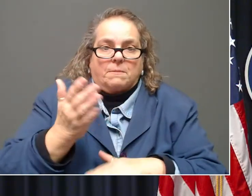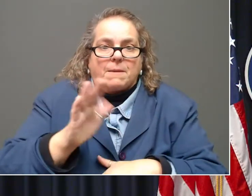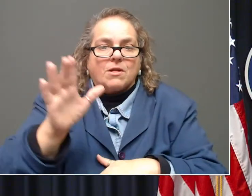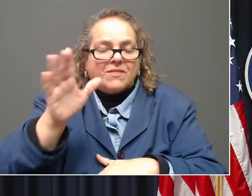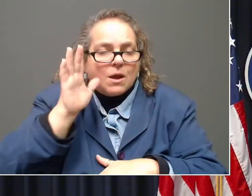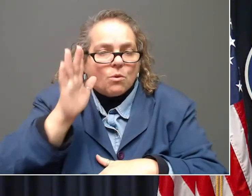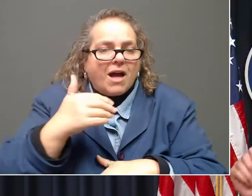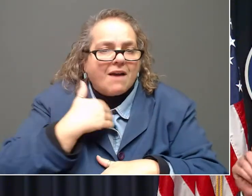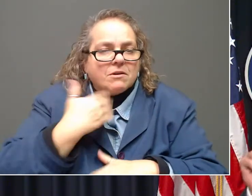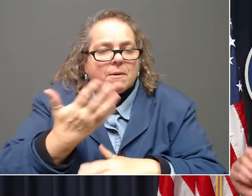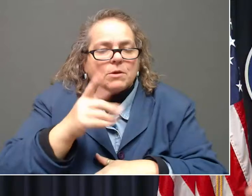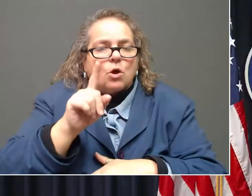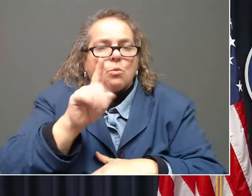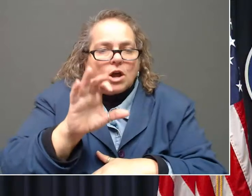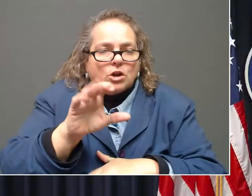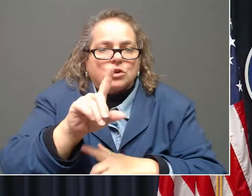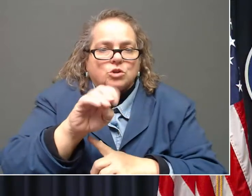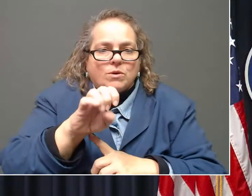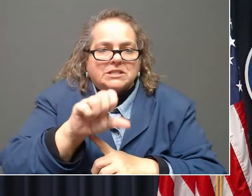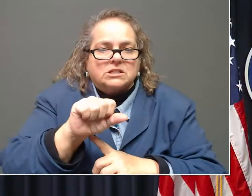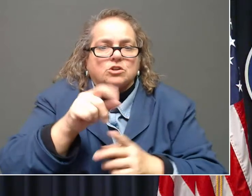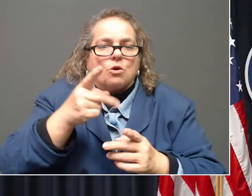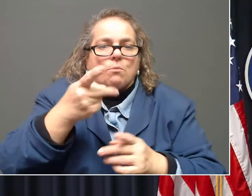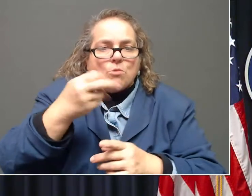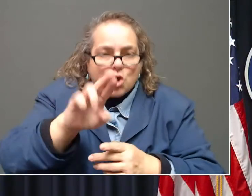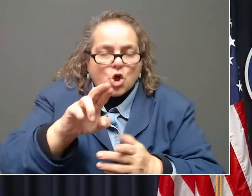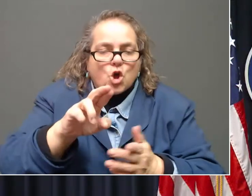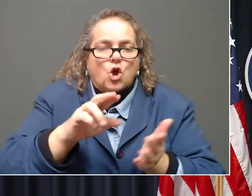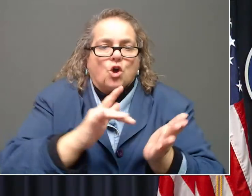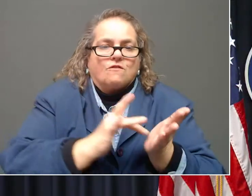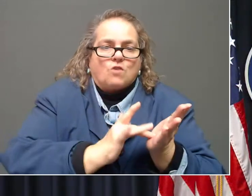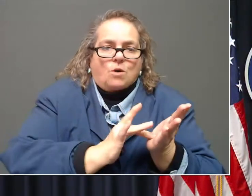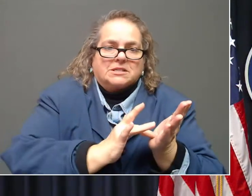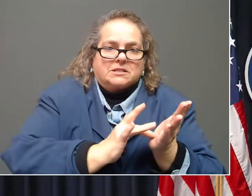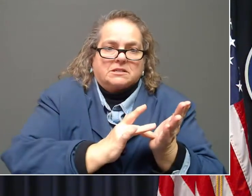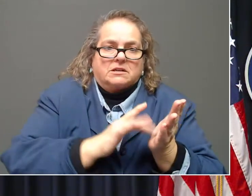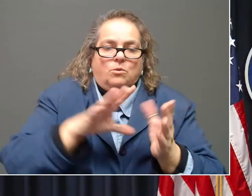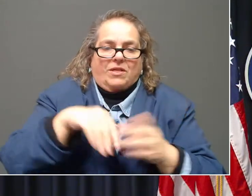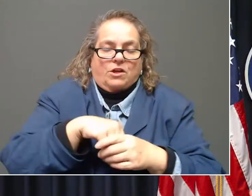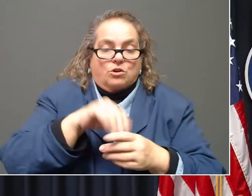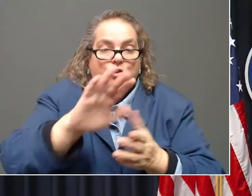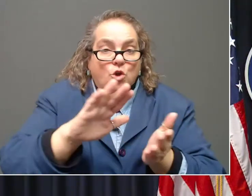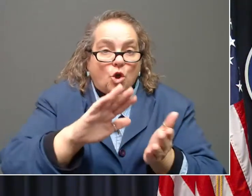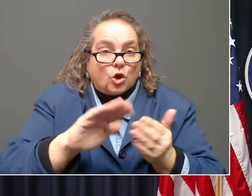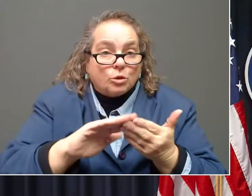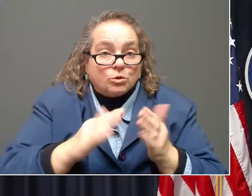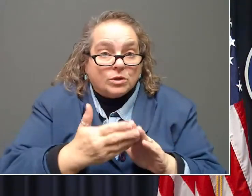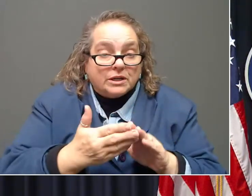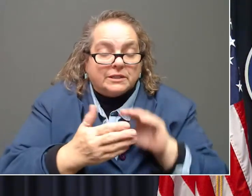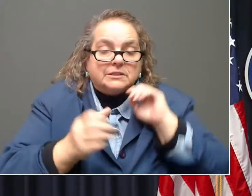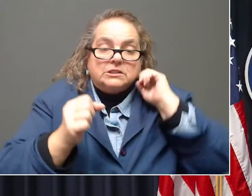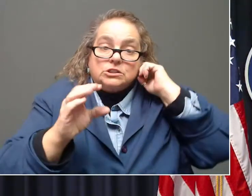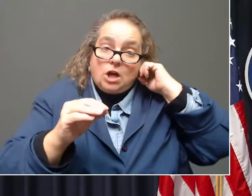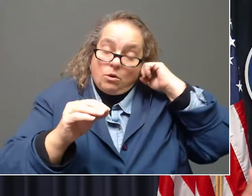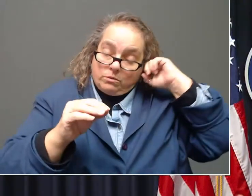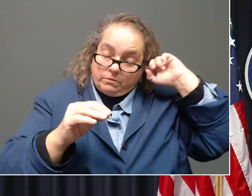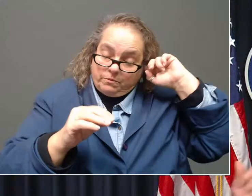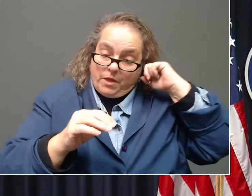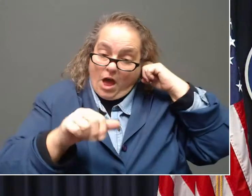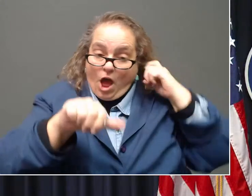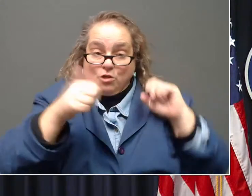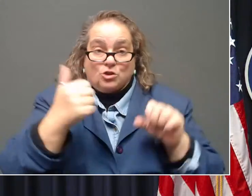pharmacies, so they have different names perhaps in your local community. We think there will be about 80 to 100 Walgreens stores and